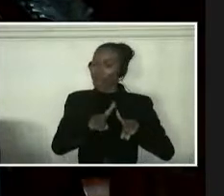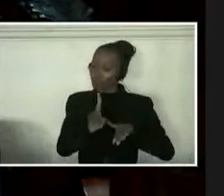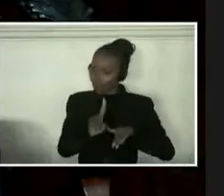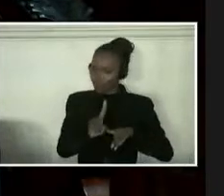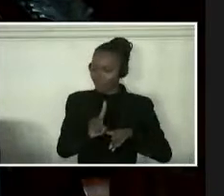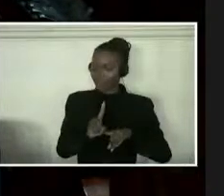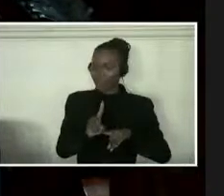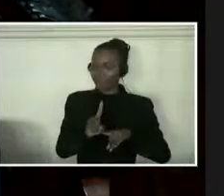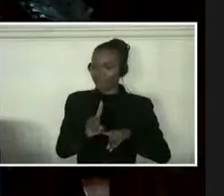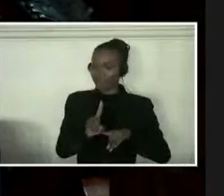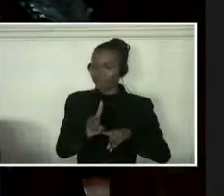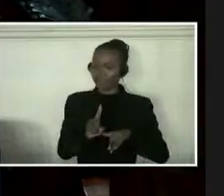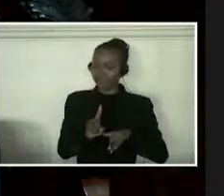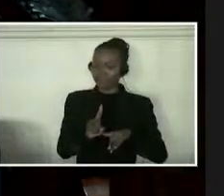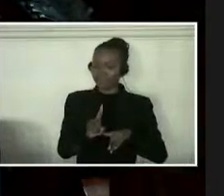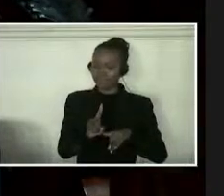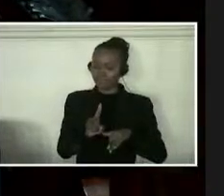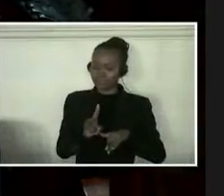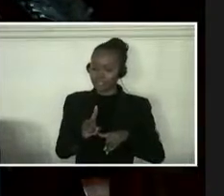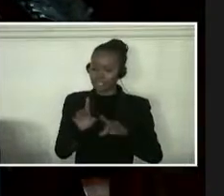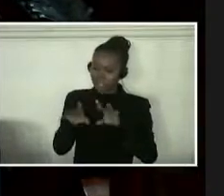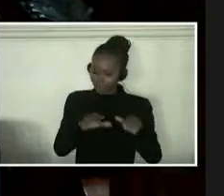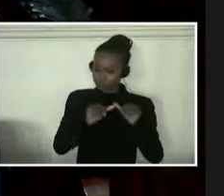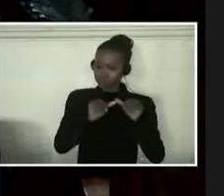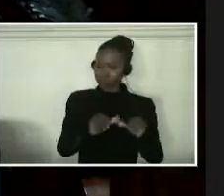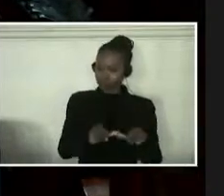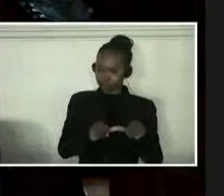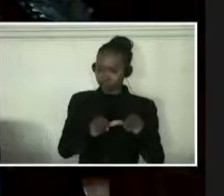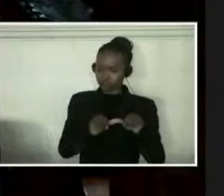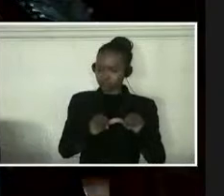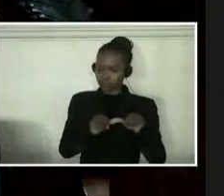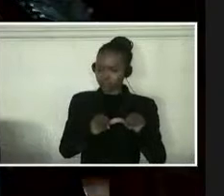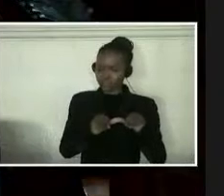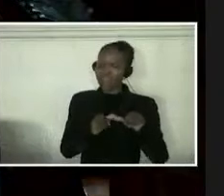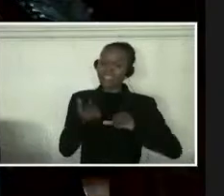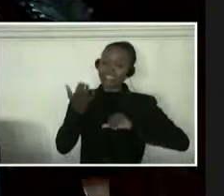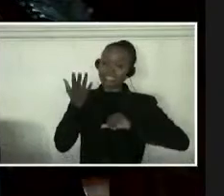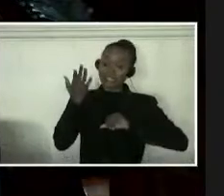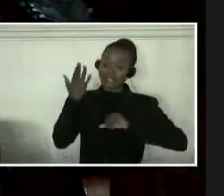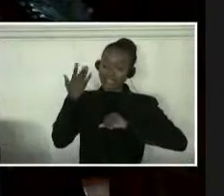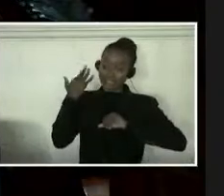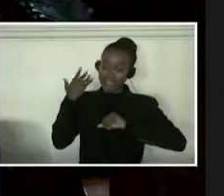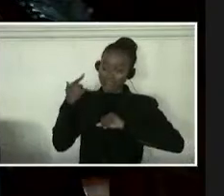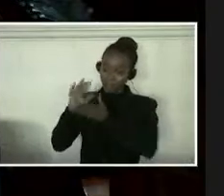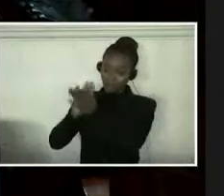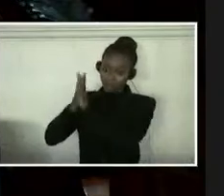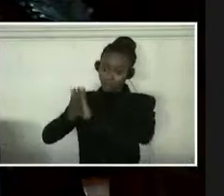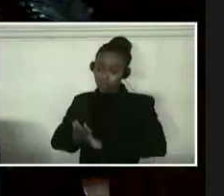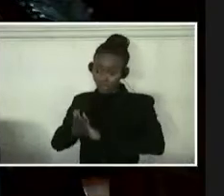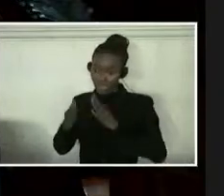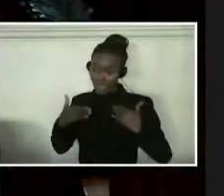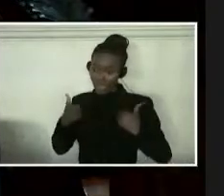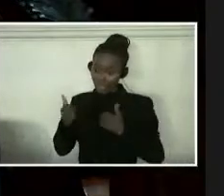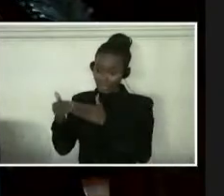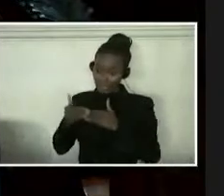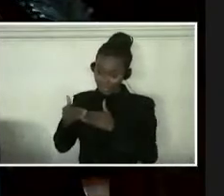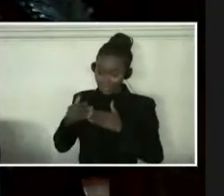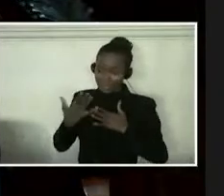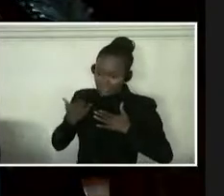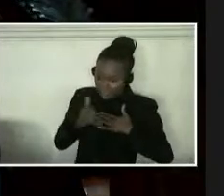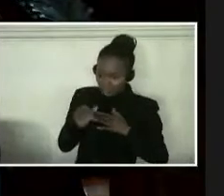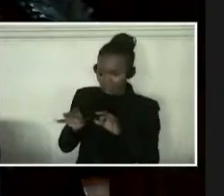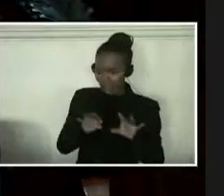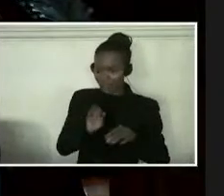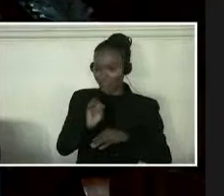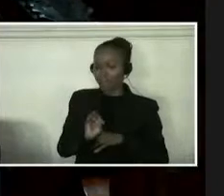on posts that have been imp posts that was very imposed in the past in the past few years although we were able to